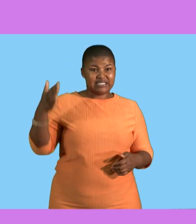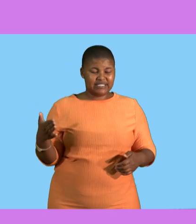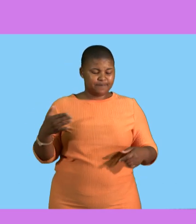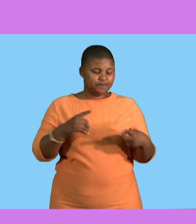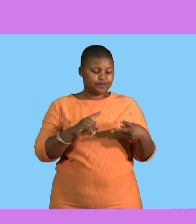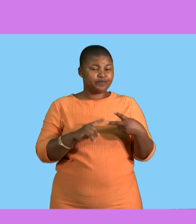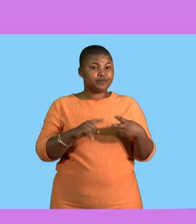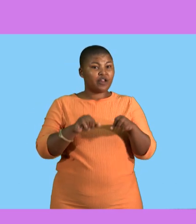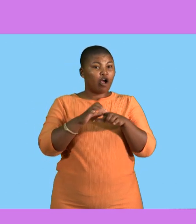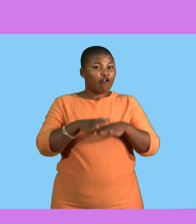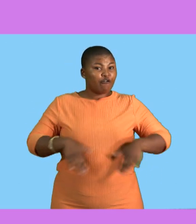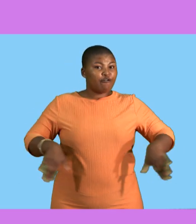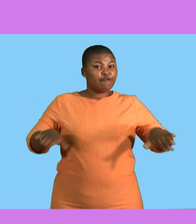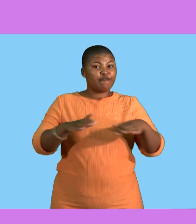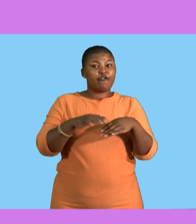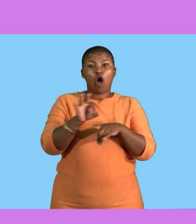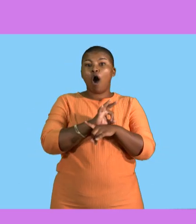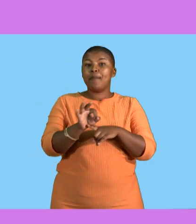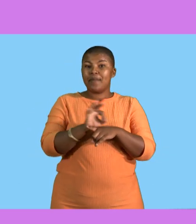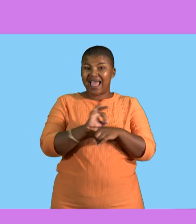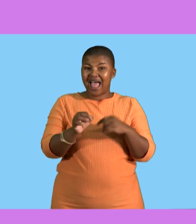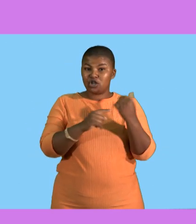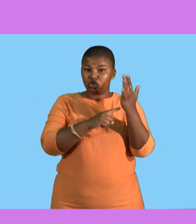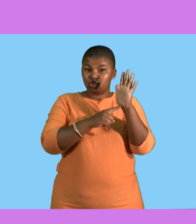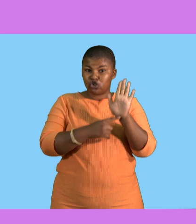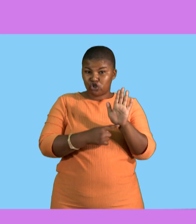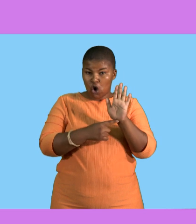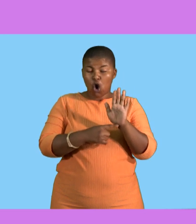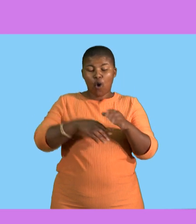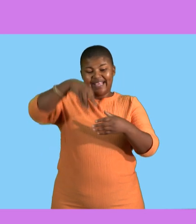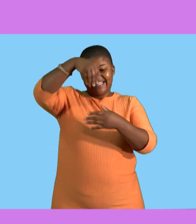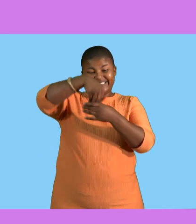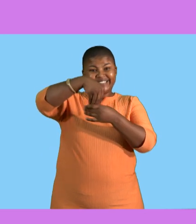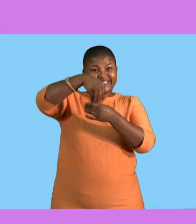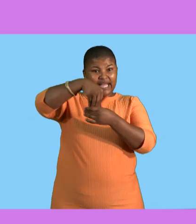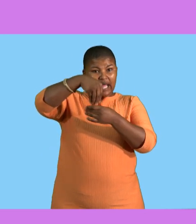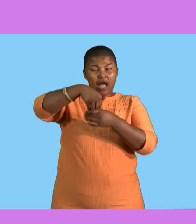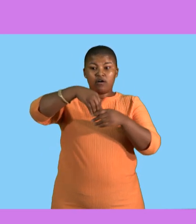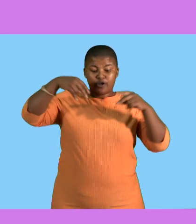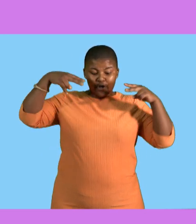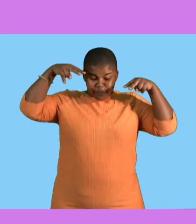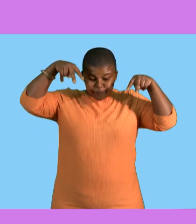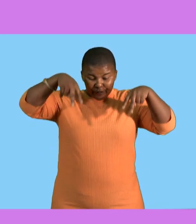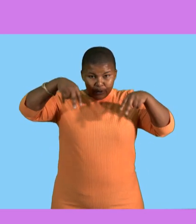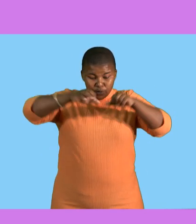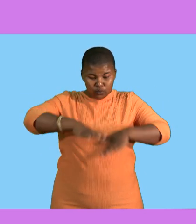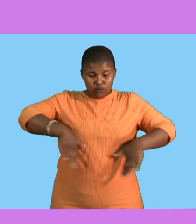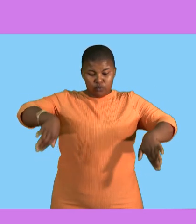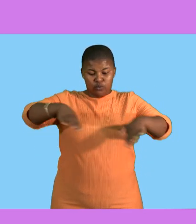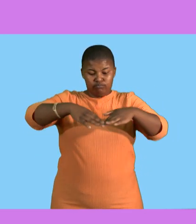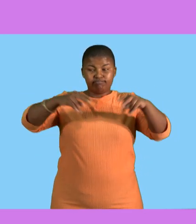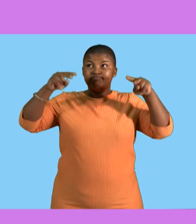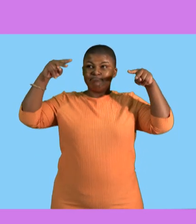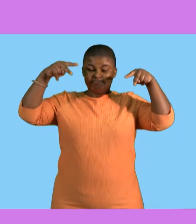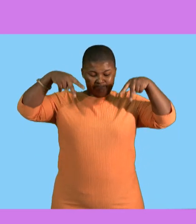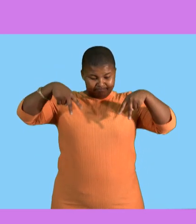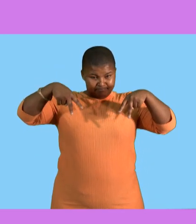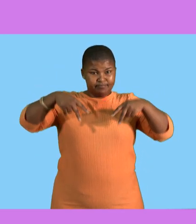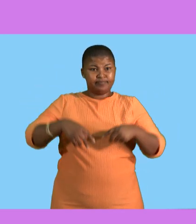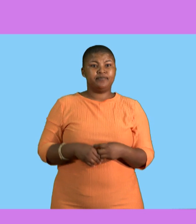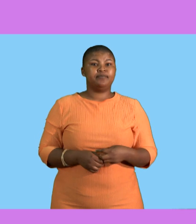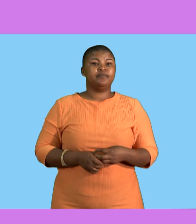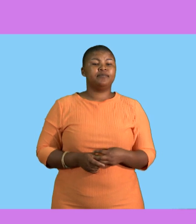plan, it shows the design and the dimensions of the inside of a building from the top view,